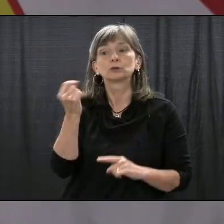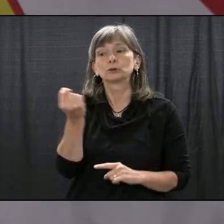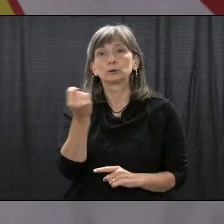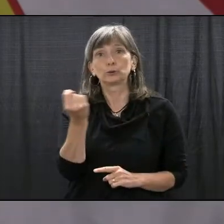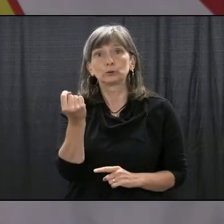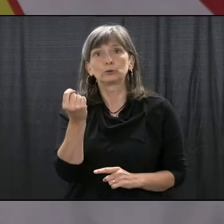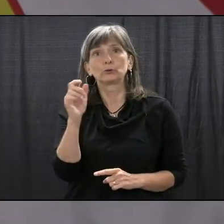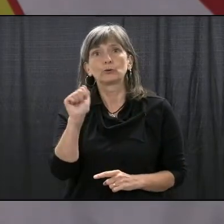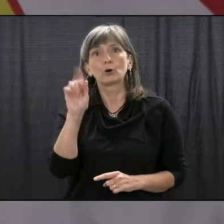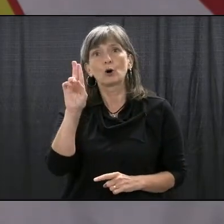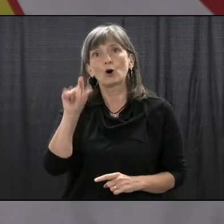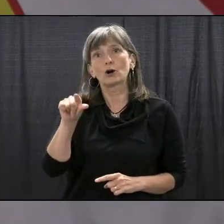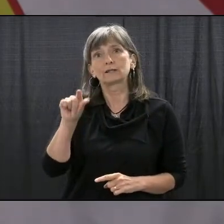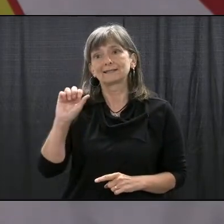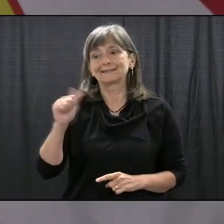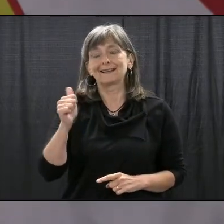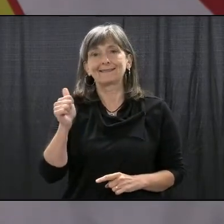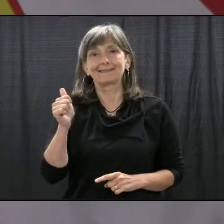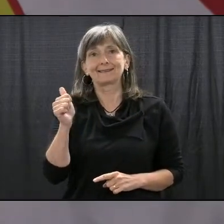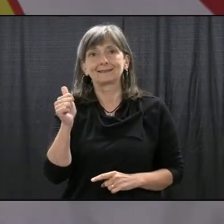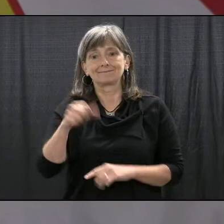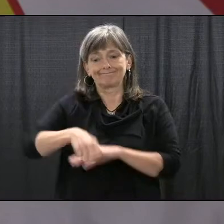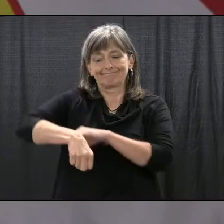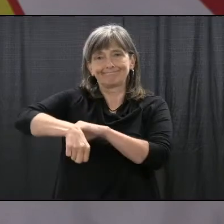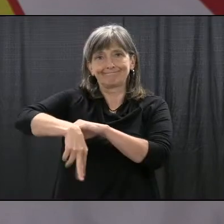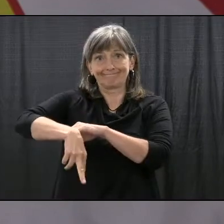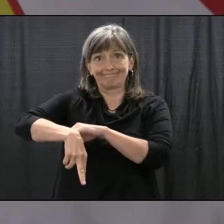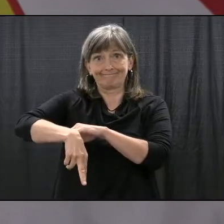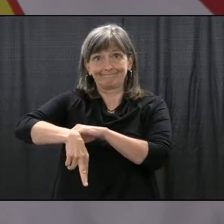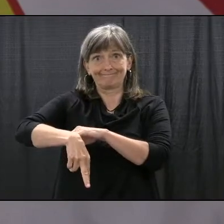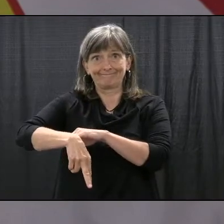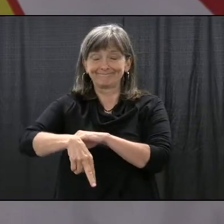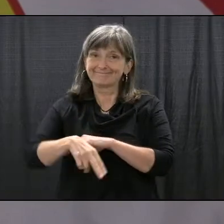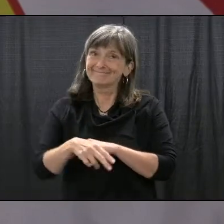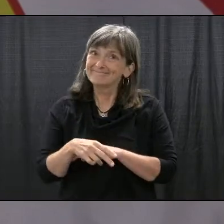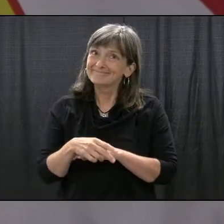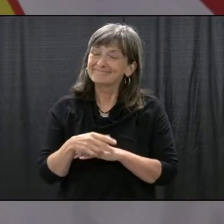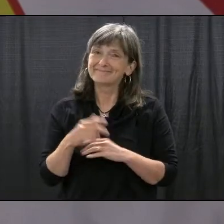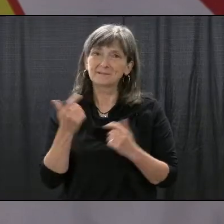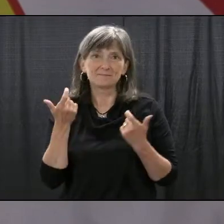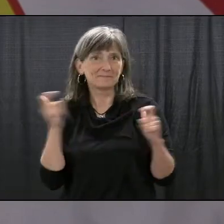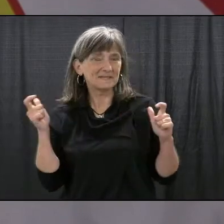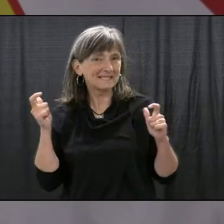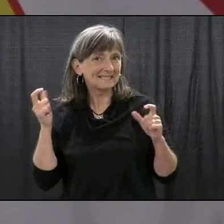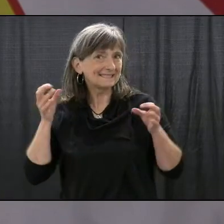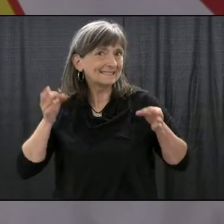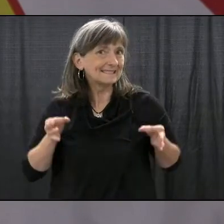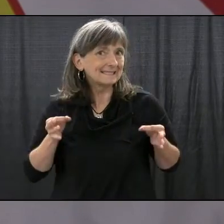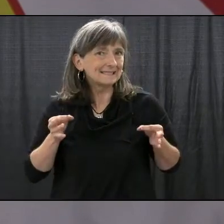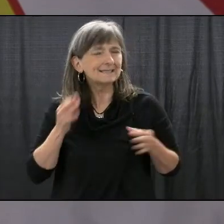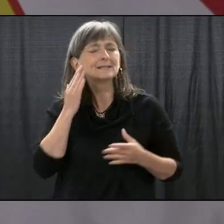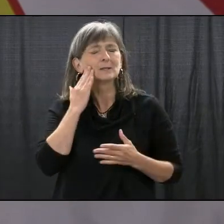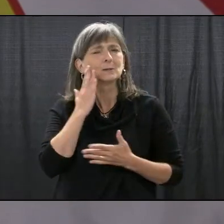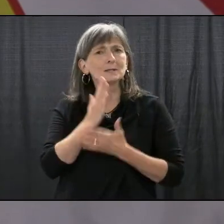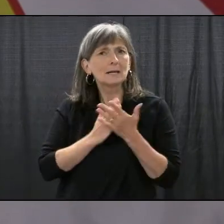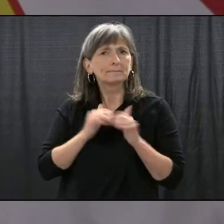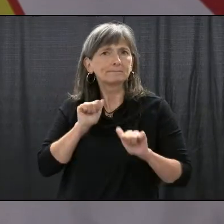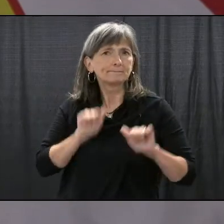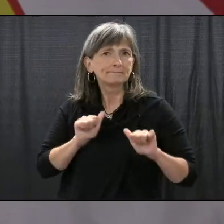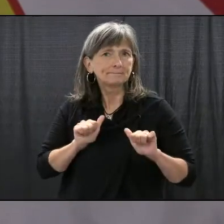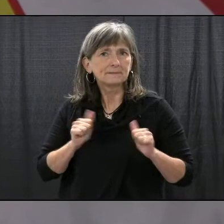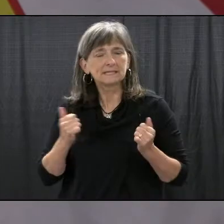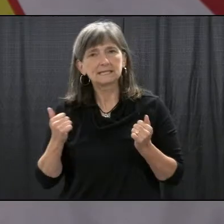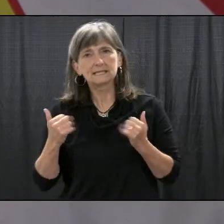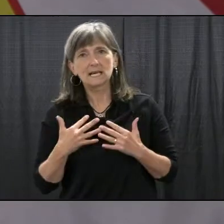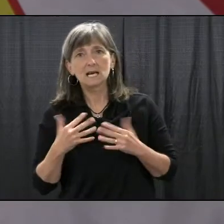August 10th at 12:01 a.m. This is a big day for Newfoundland and Labrador, and I know it comes with some anxieties and some fears, but